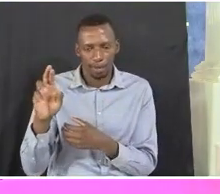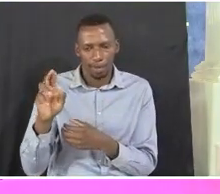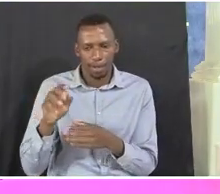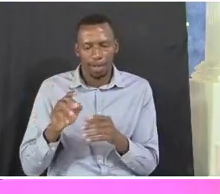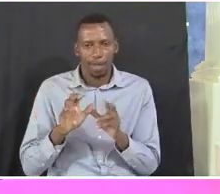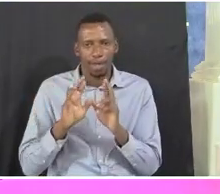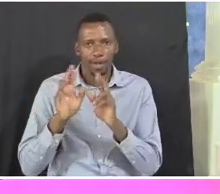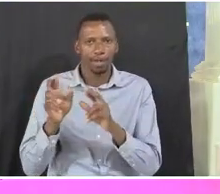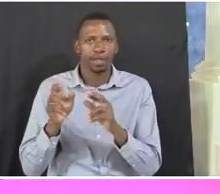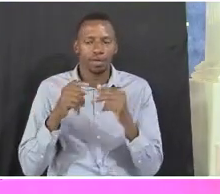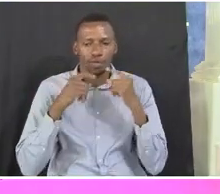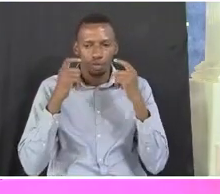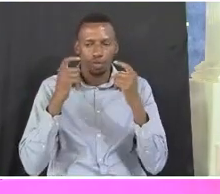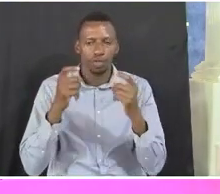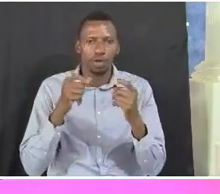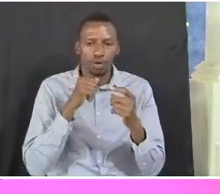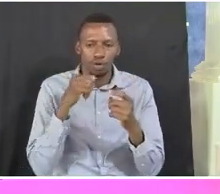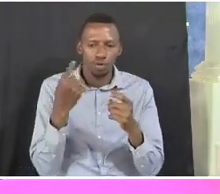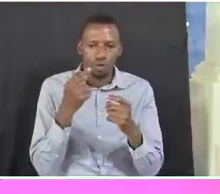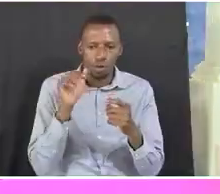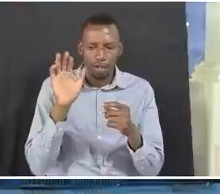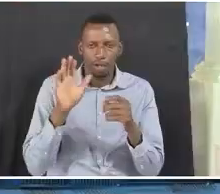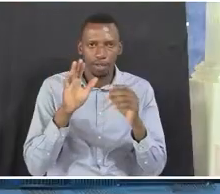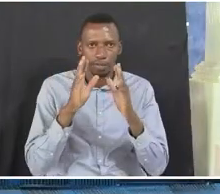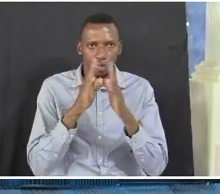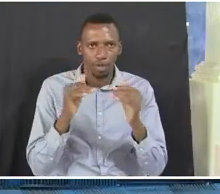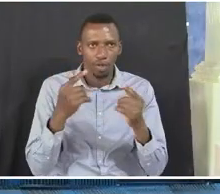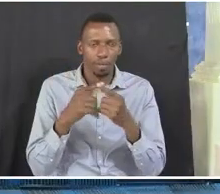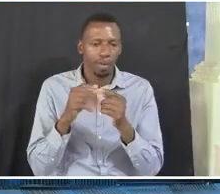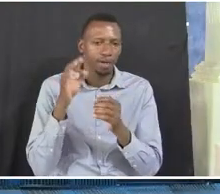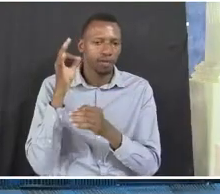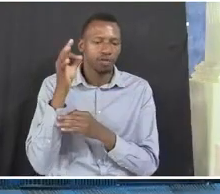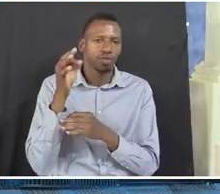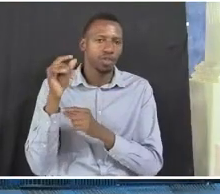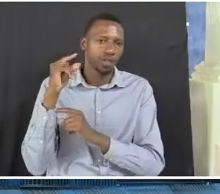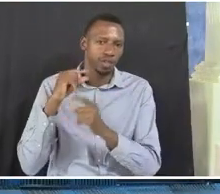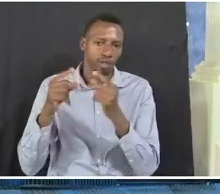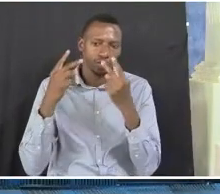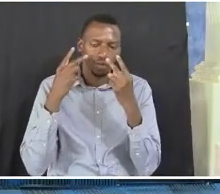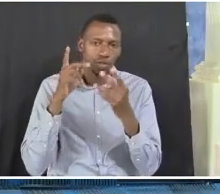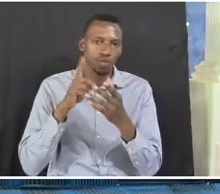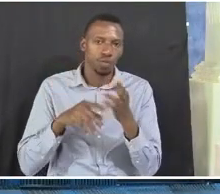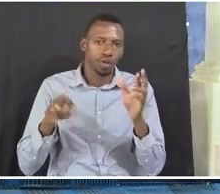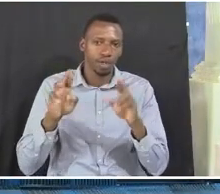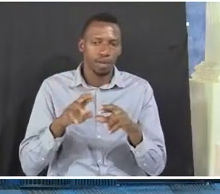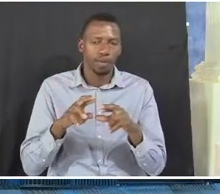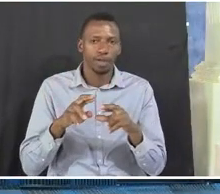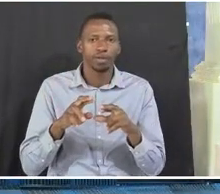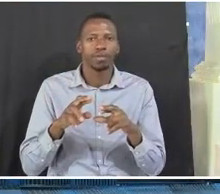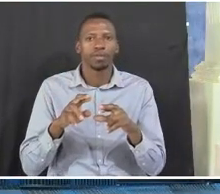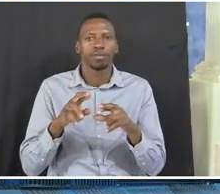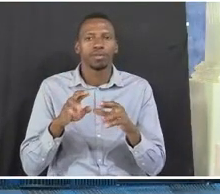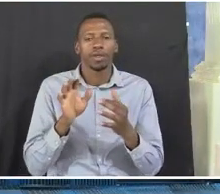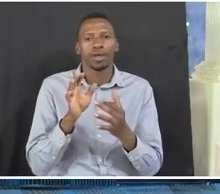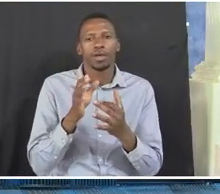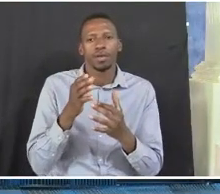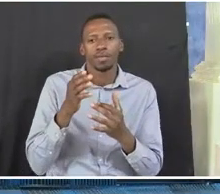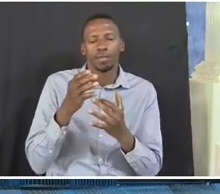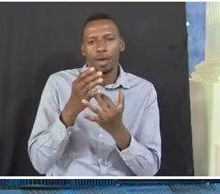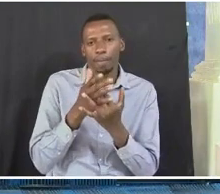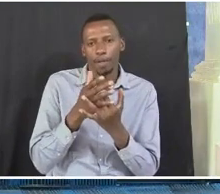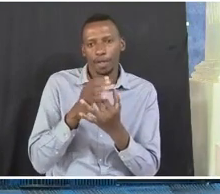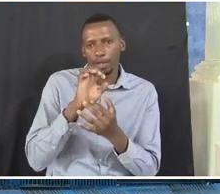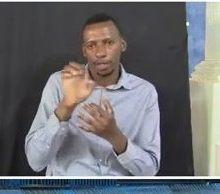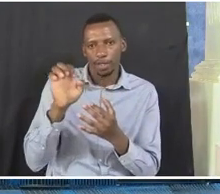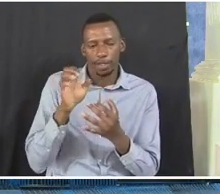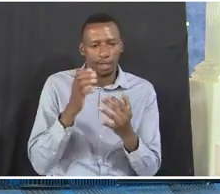own household, but to future generations. You can see what is going on in the Middle East between the Jews or the Israelites and the